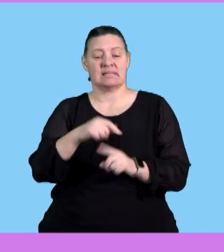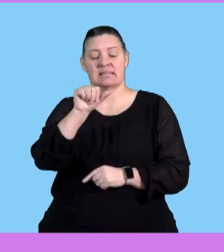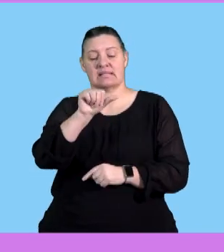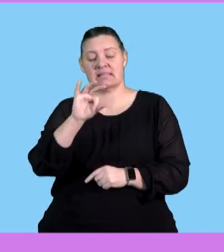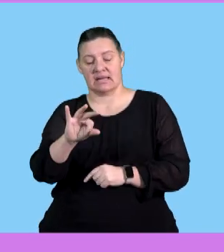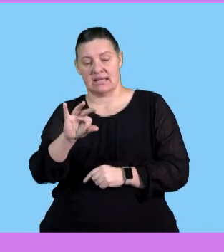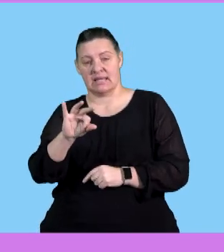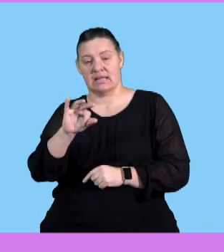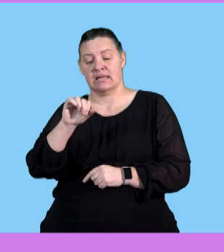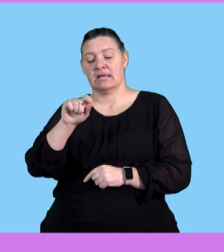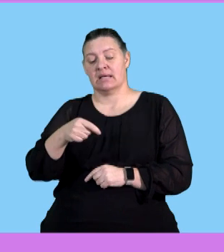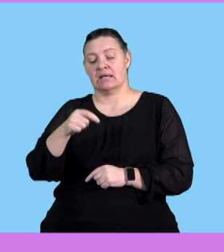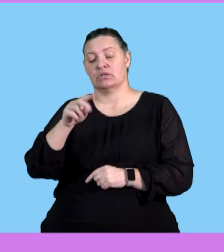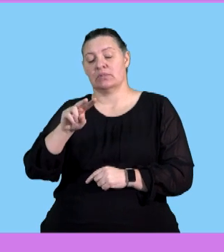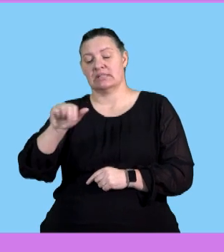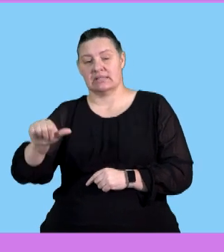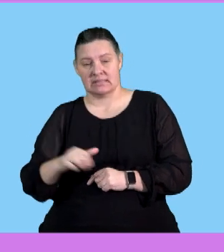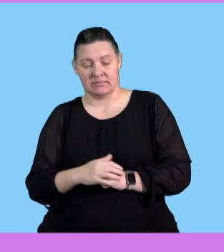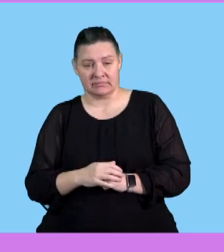122.73 plus